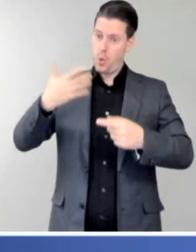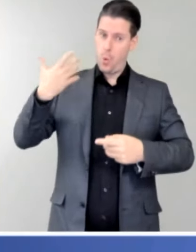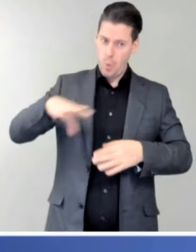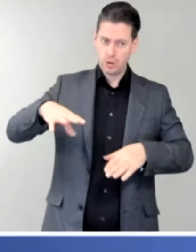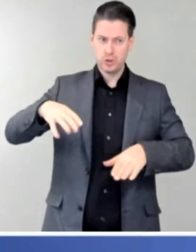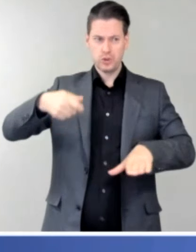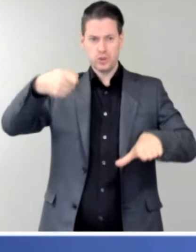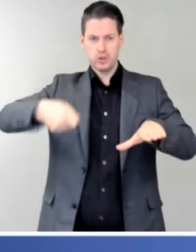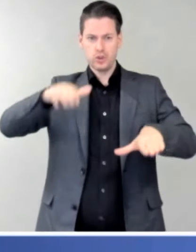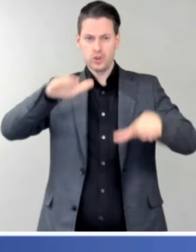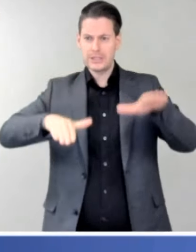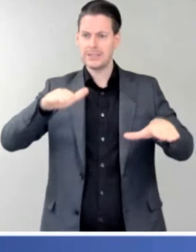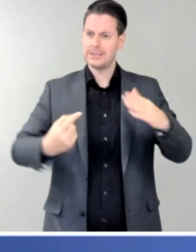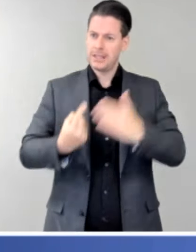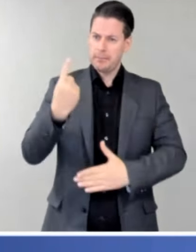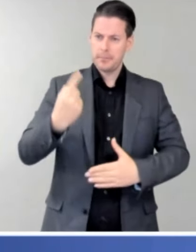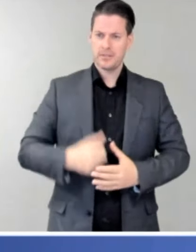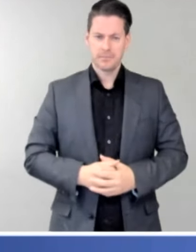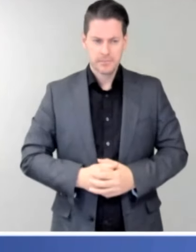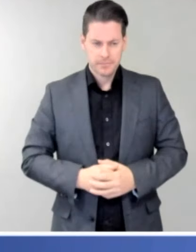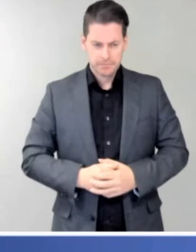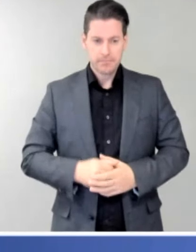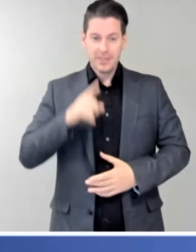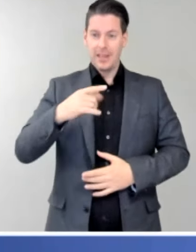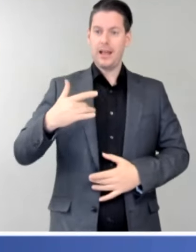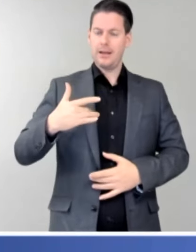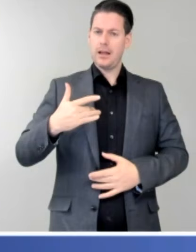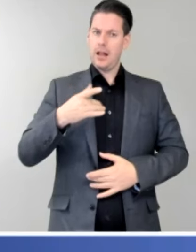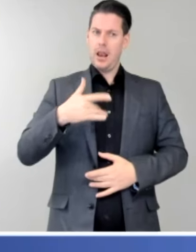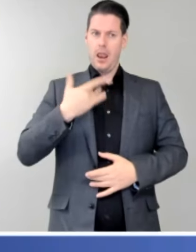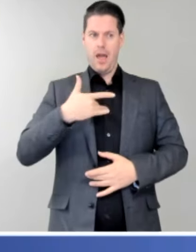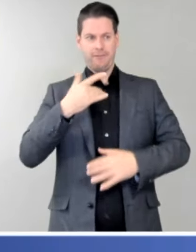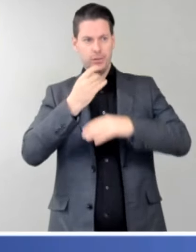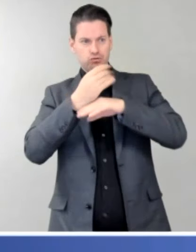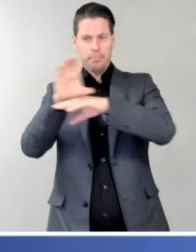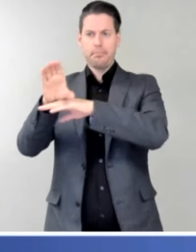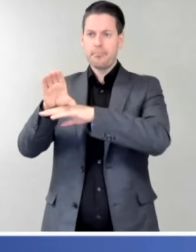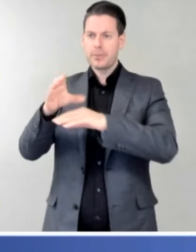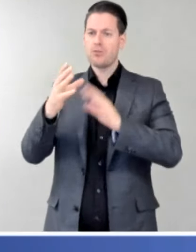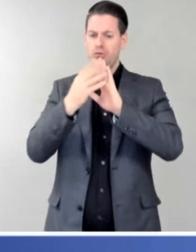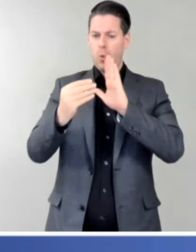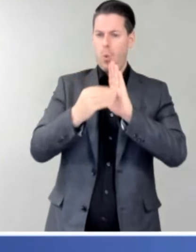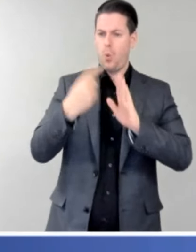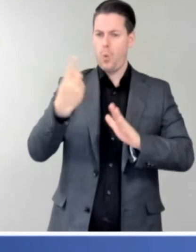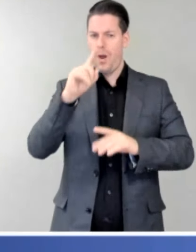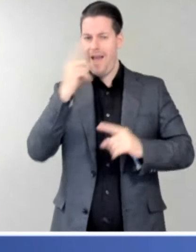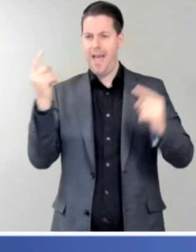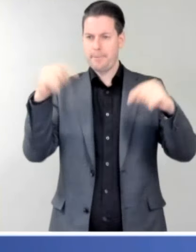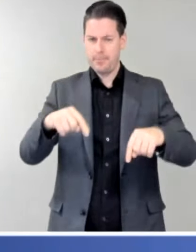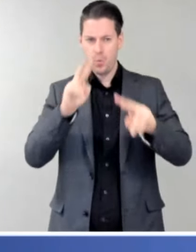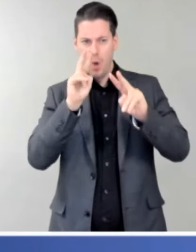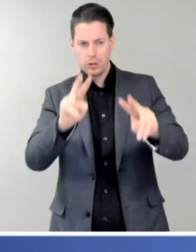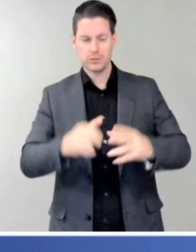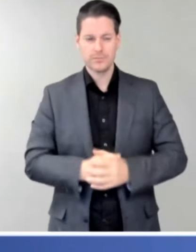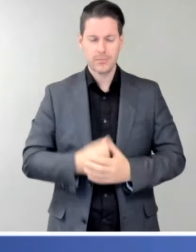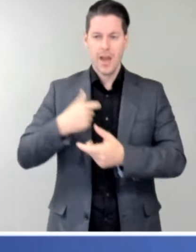that this event is being live streamed and will be recorded for those who haven't been able to attend. I would now like to invite Selena Walker to welcome us to